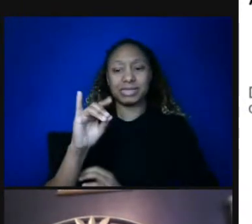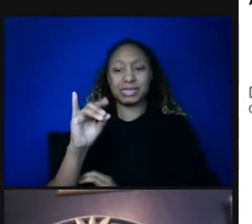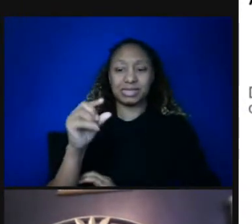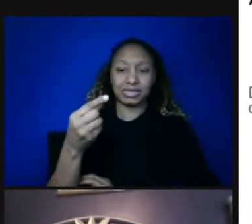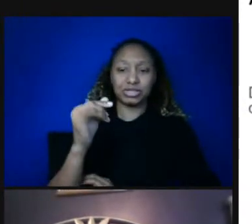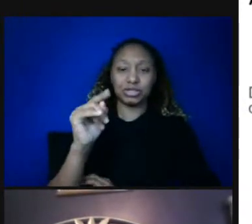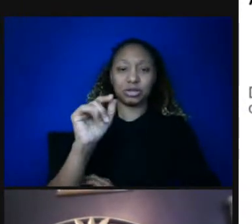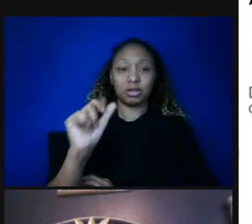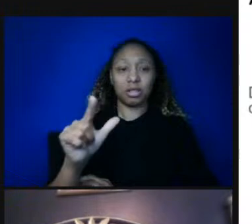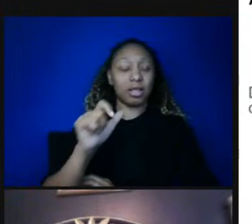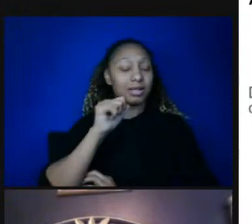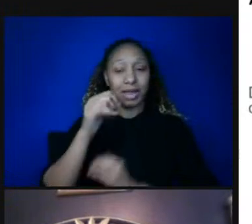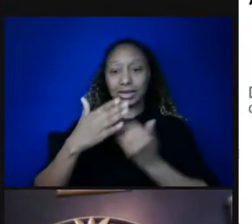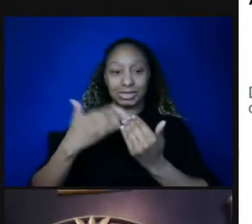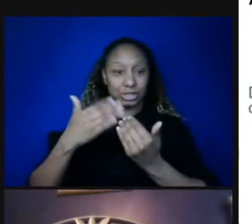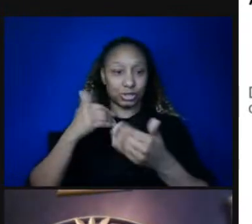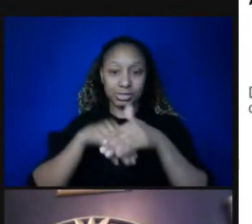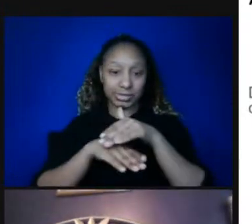accessible.